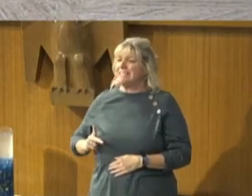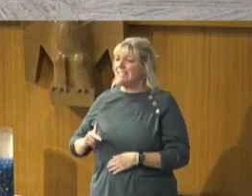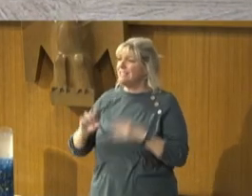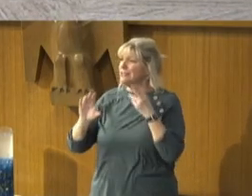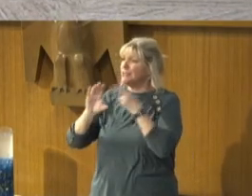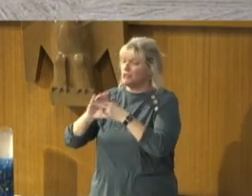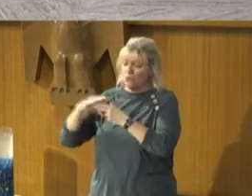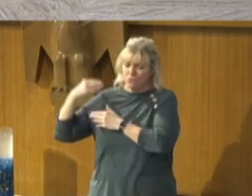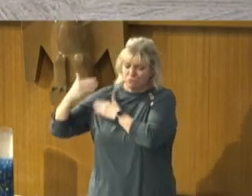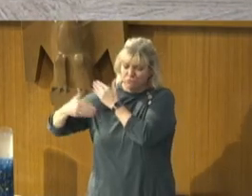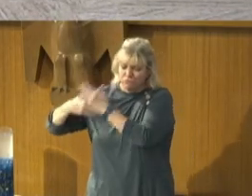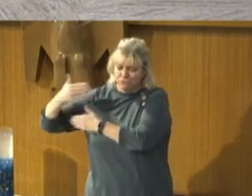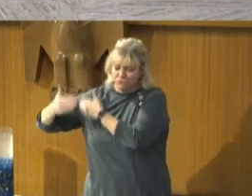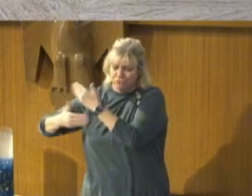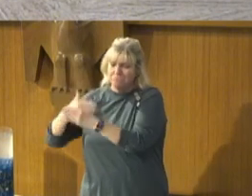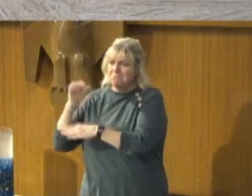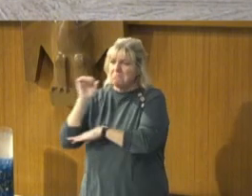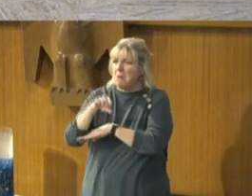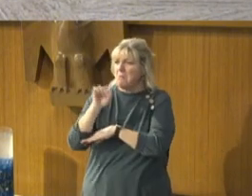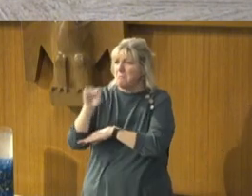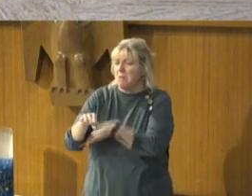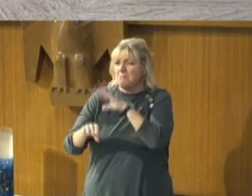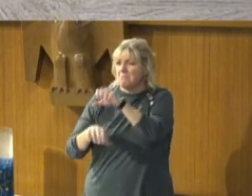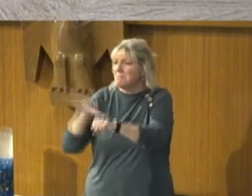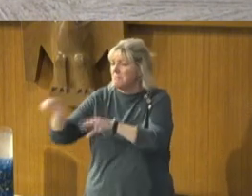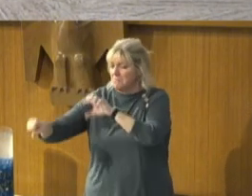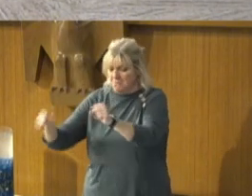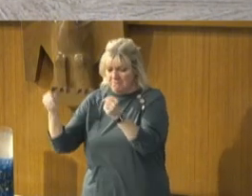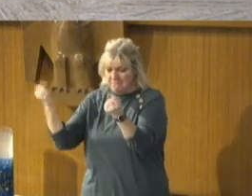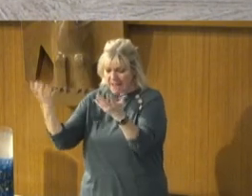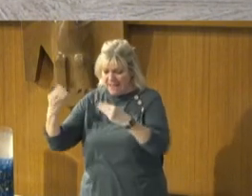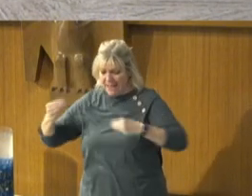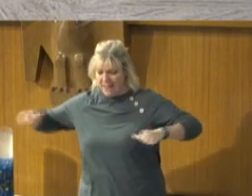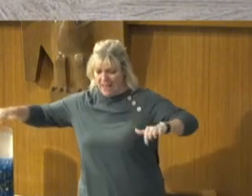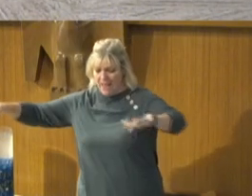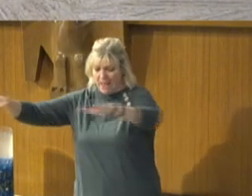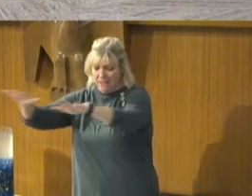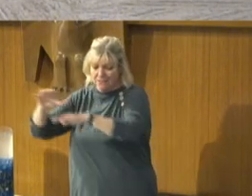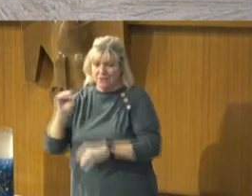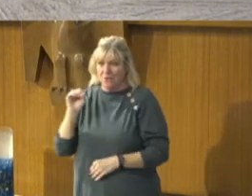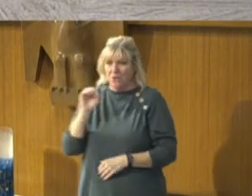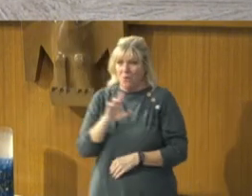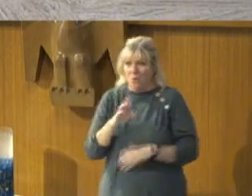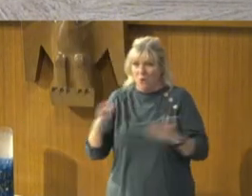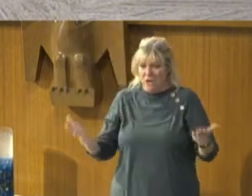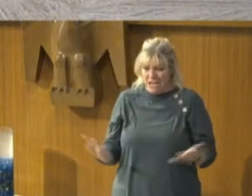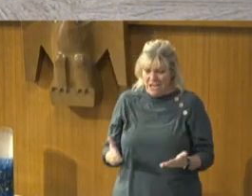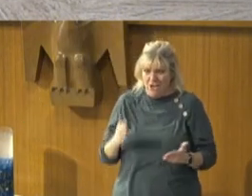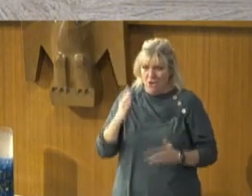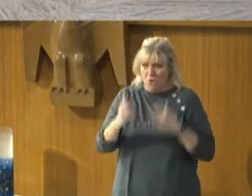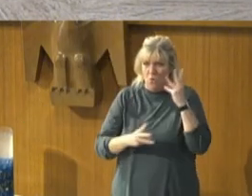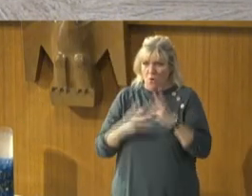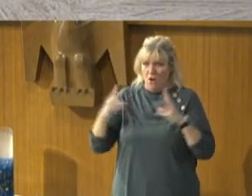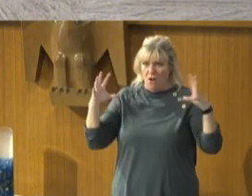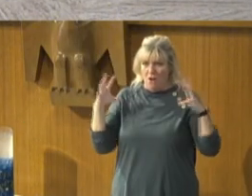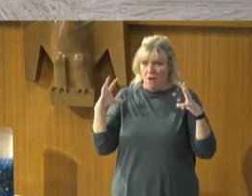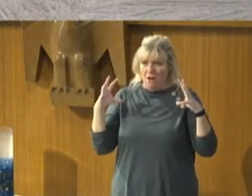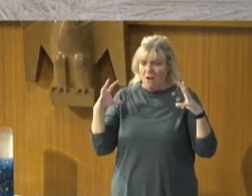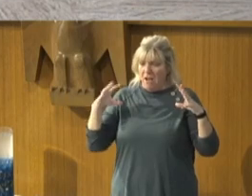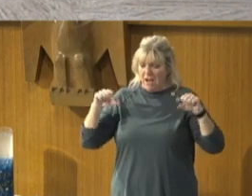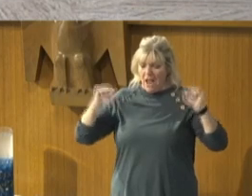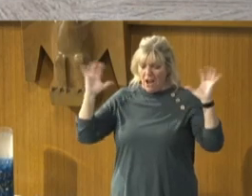kings and conquer many lands. This world at cards and let it slip